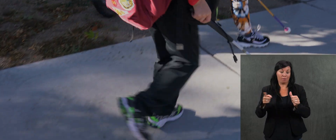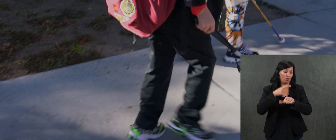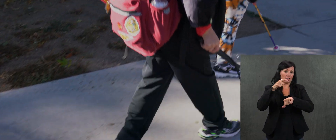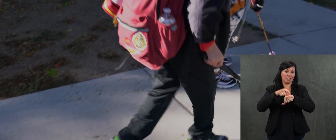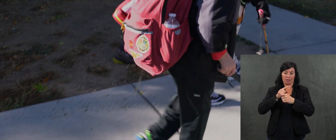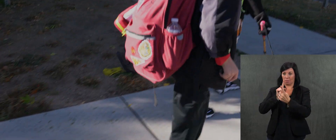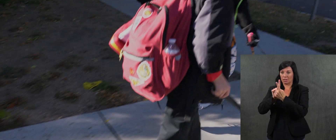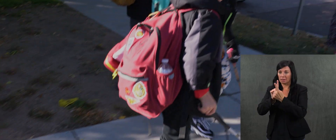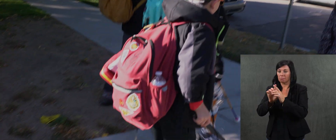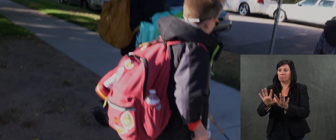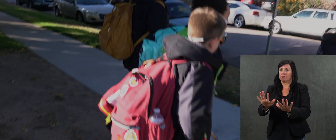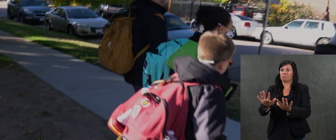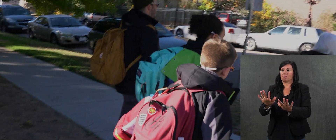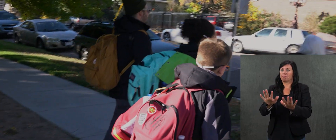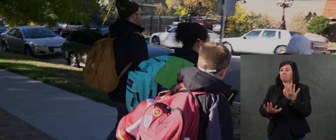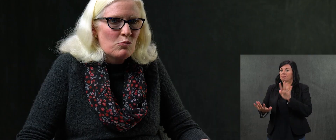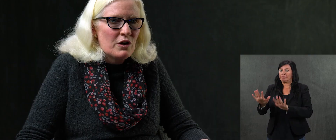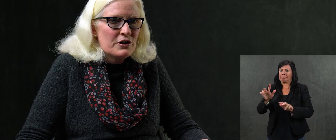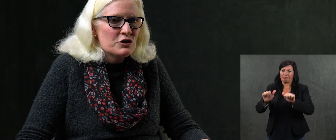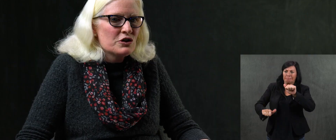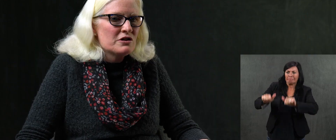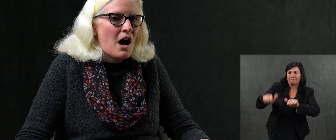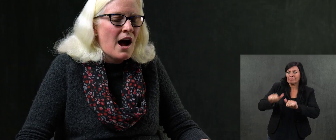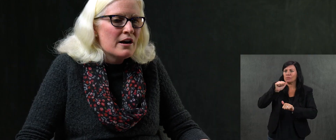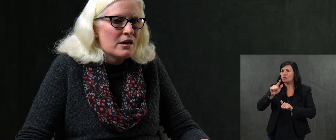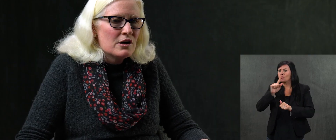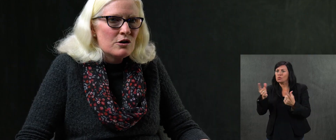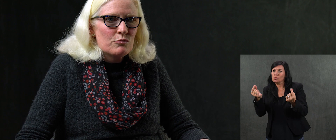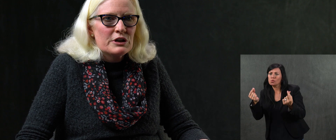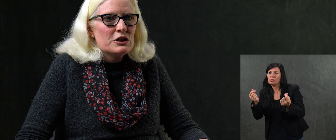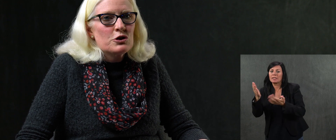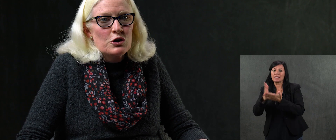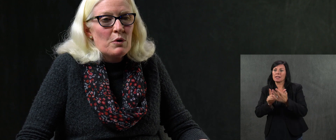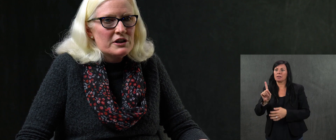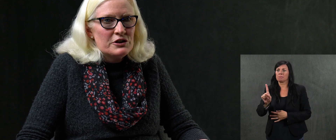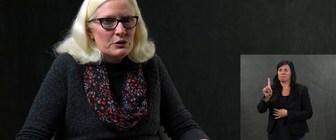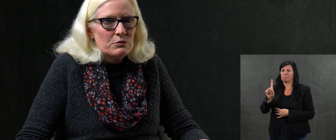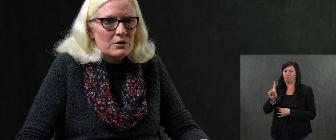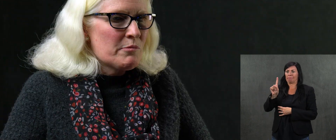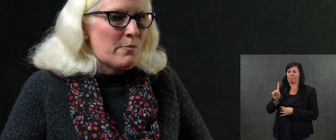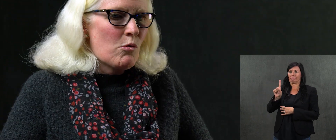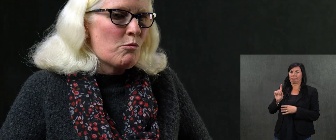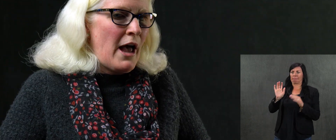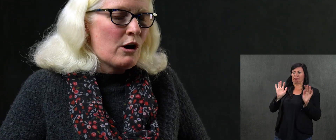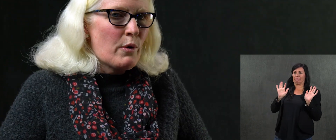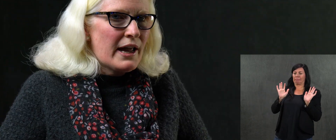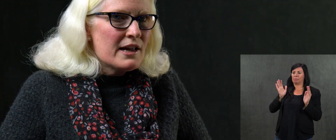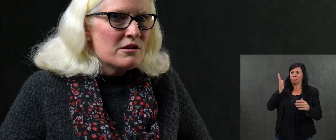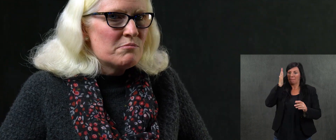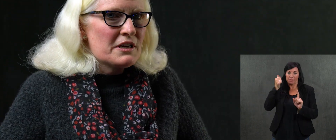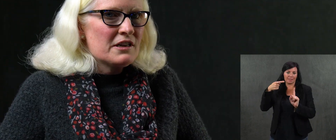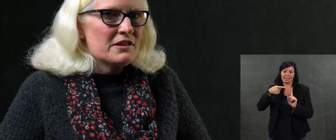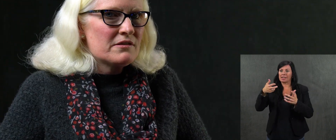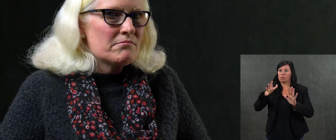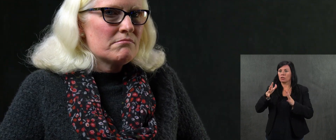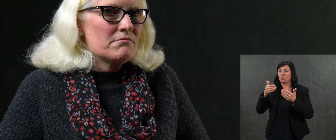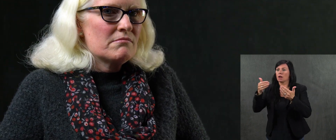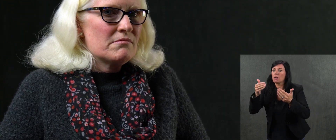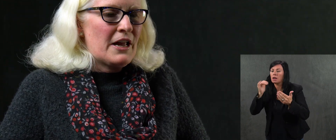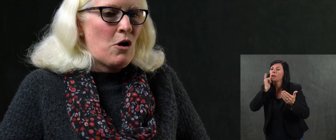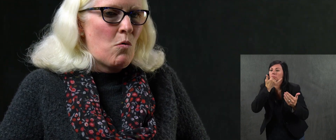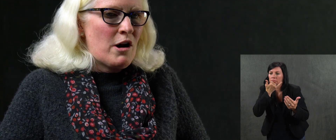vision. For whatever reason, the first time they encounter someone, they're just not really sure what to do. Some people will back away